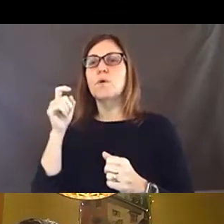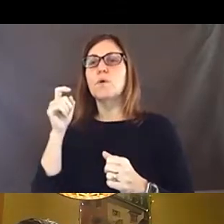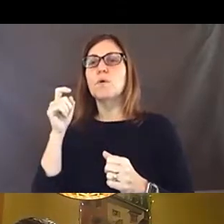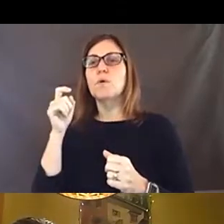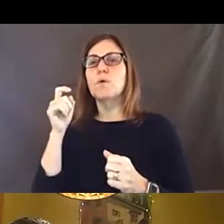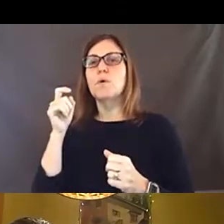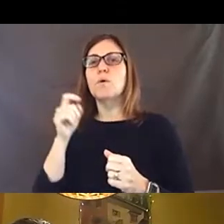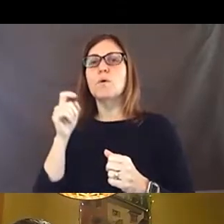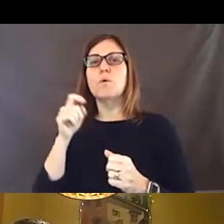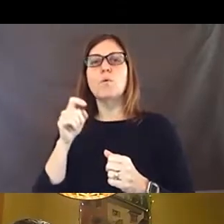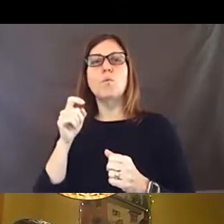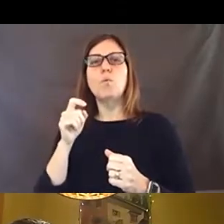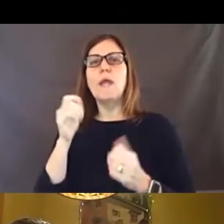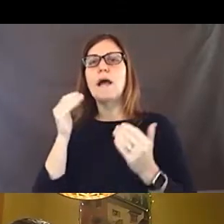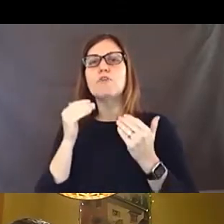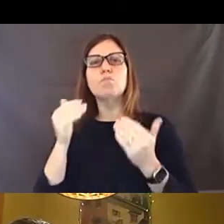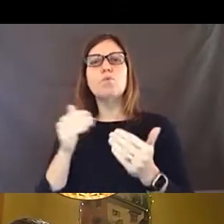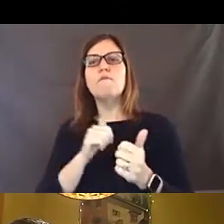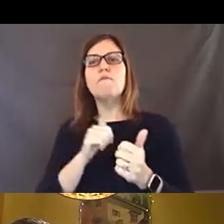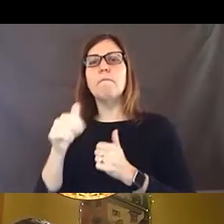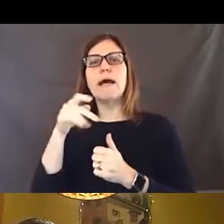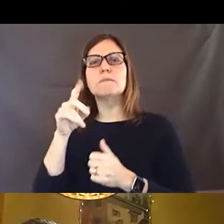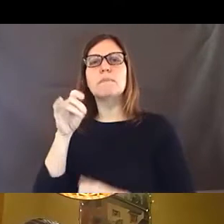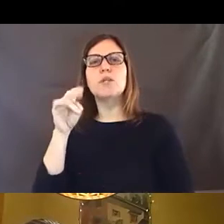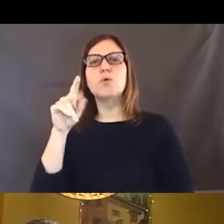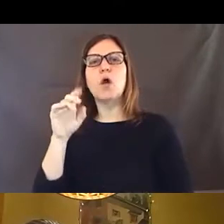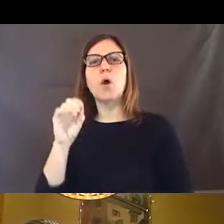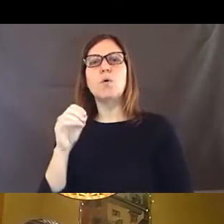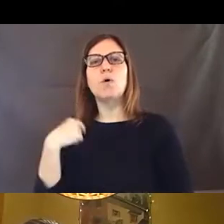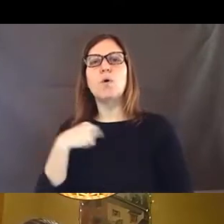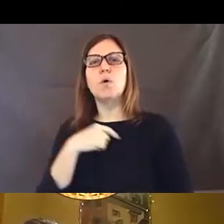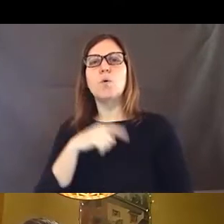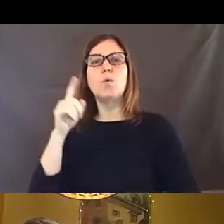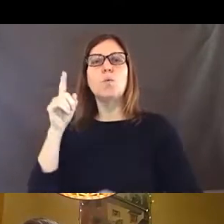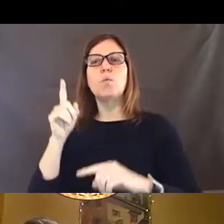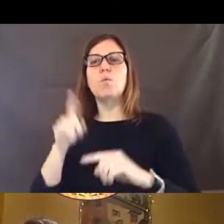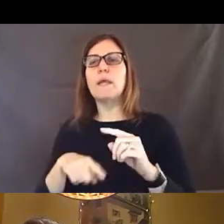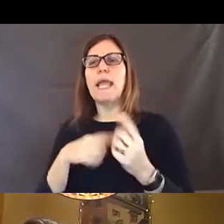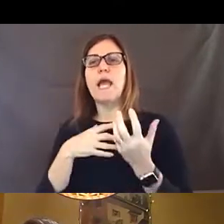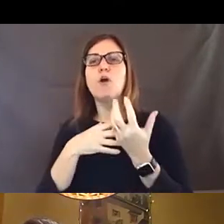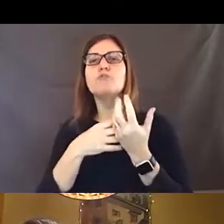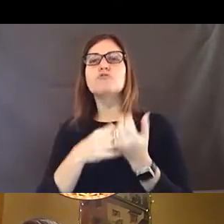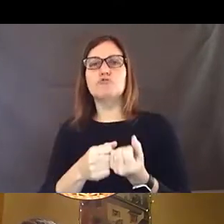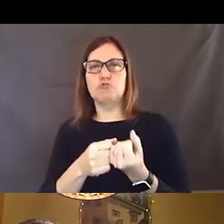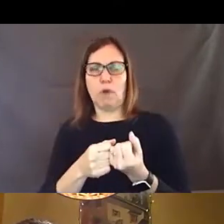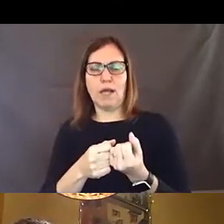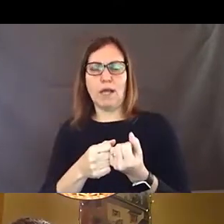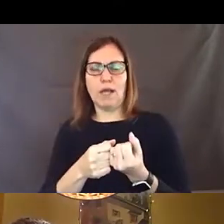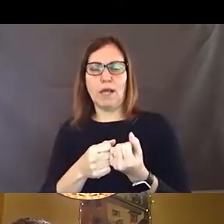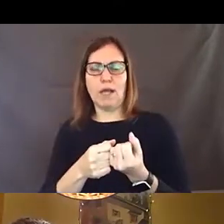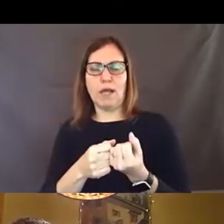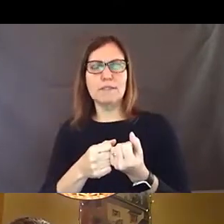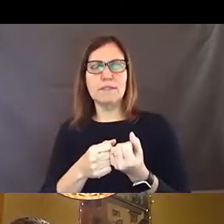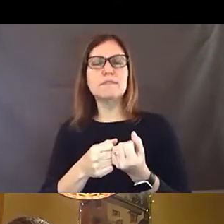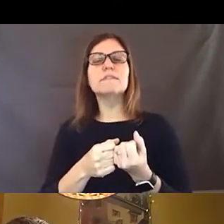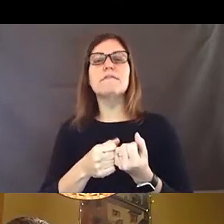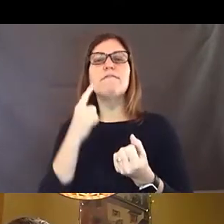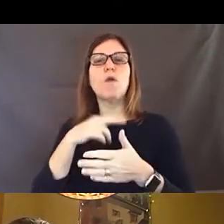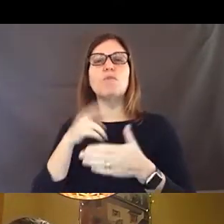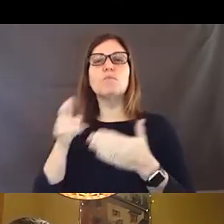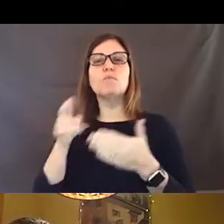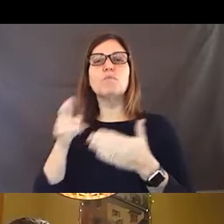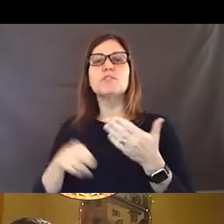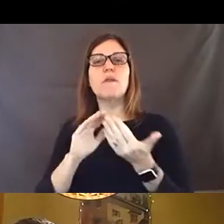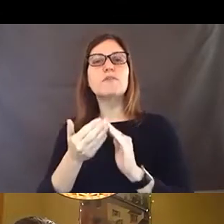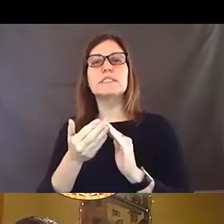Paducah. At this point, we can't trust in him to deliver us the results that our city wants and needs. And that's why today I'm proud